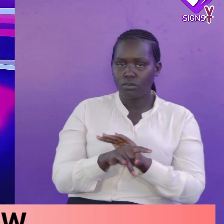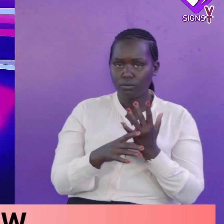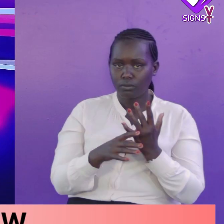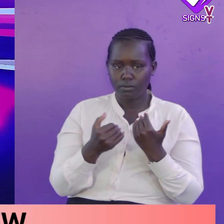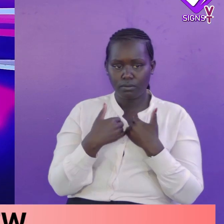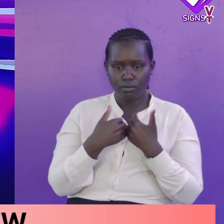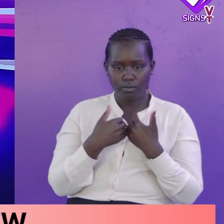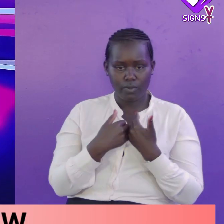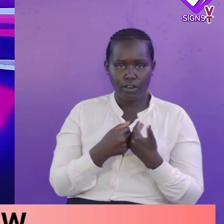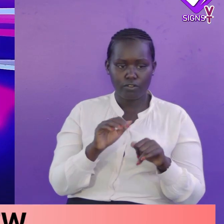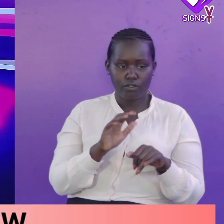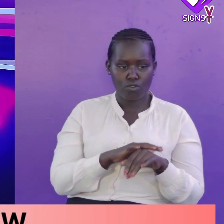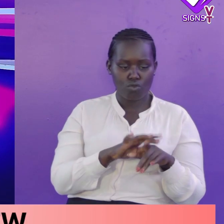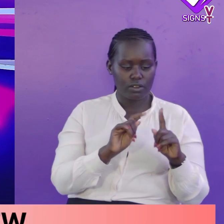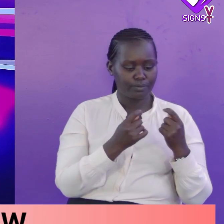a very good squad.